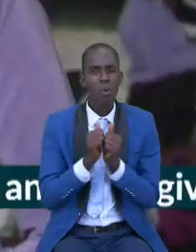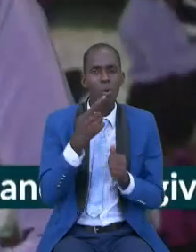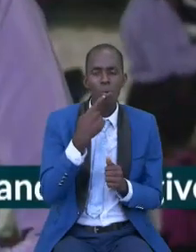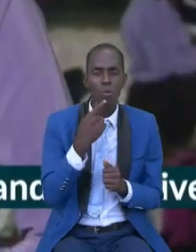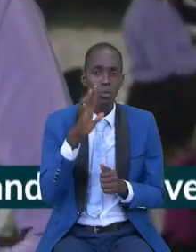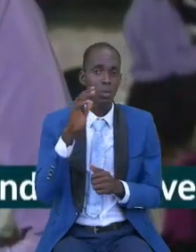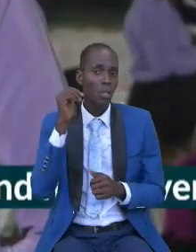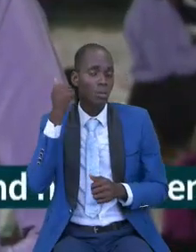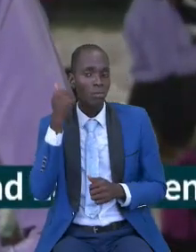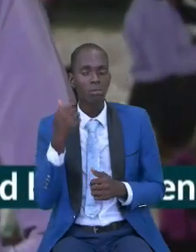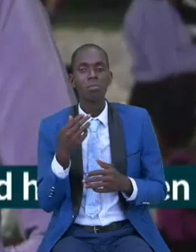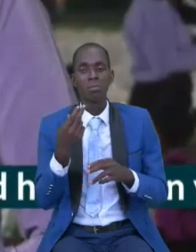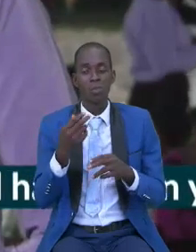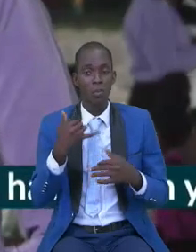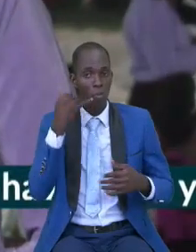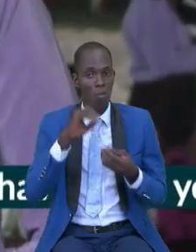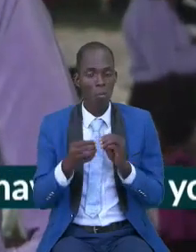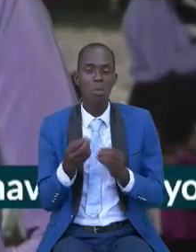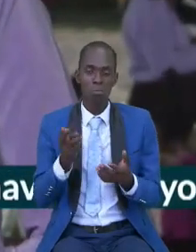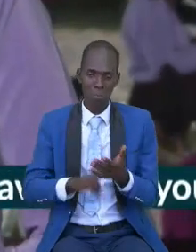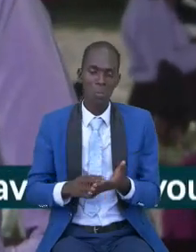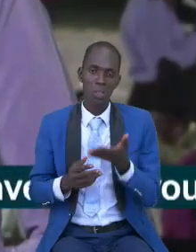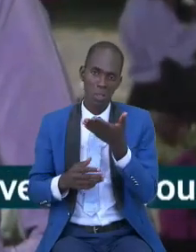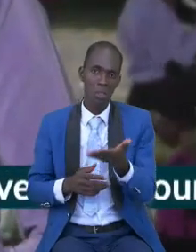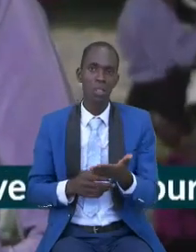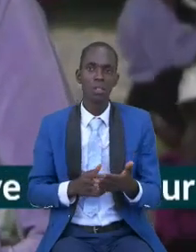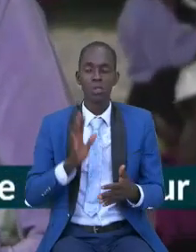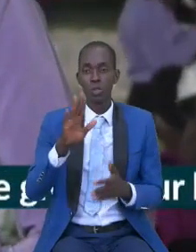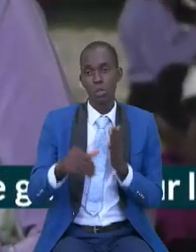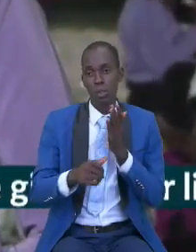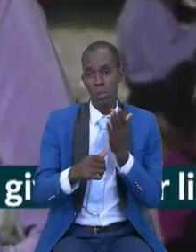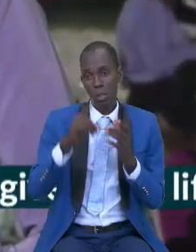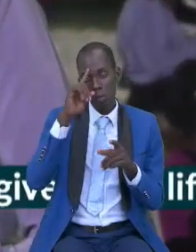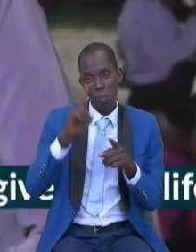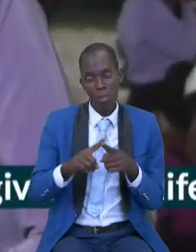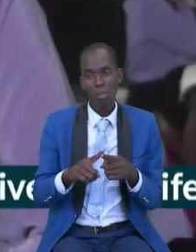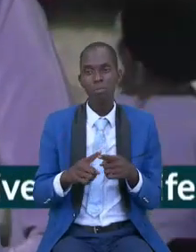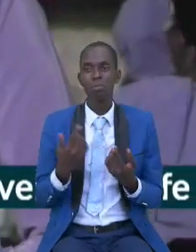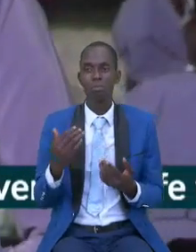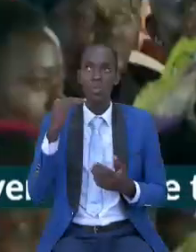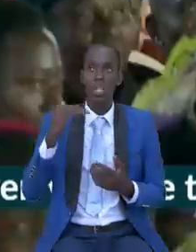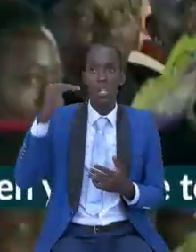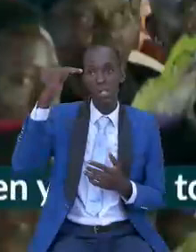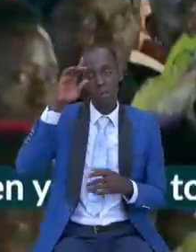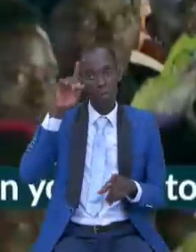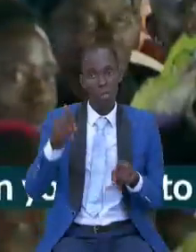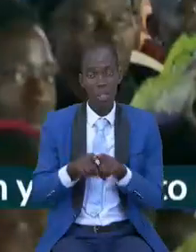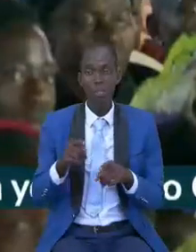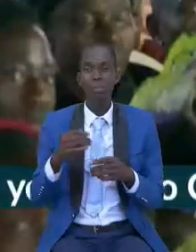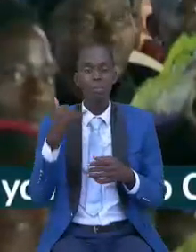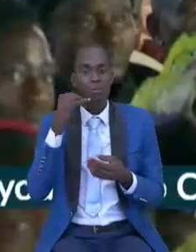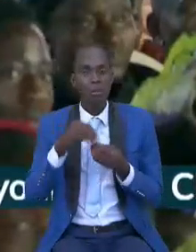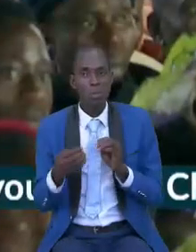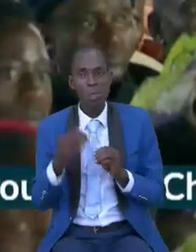You can give us. We will contact you through there. Let's quickly do that as we get all